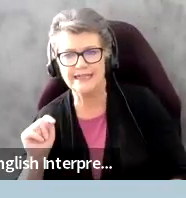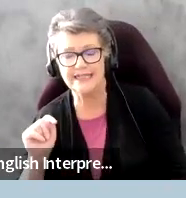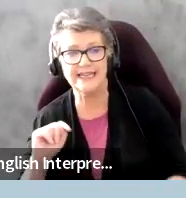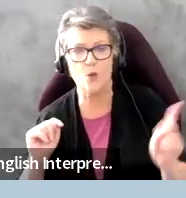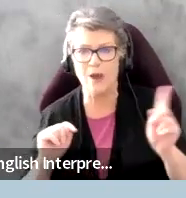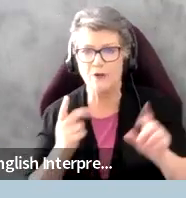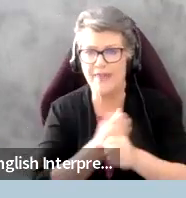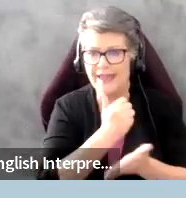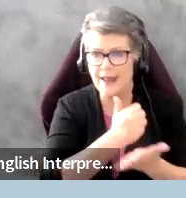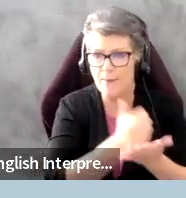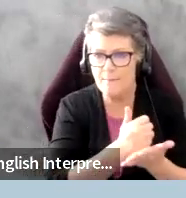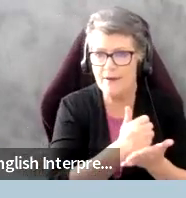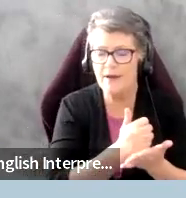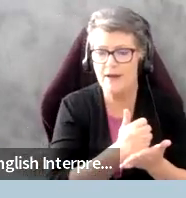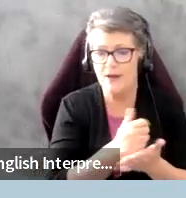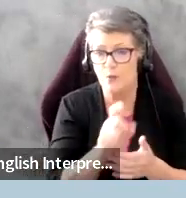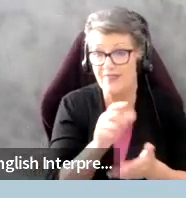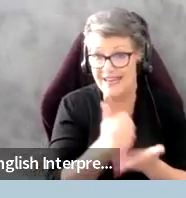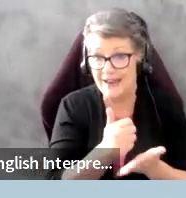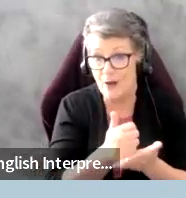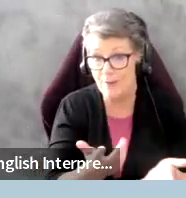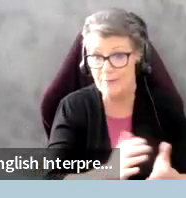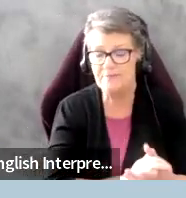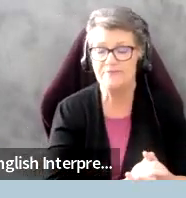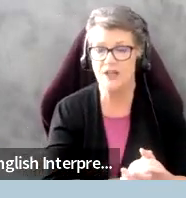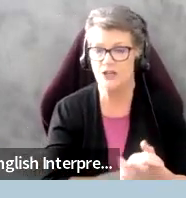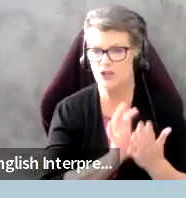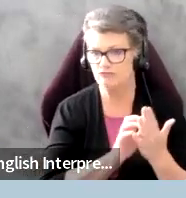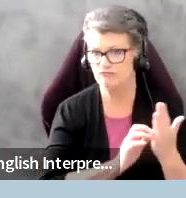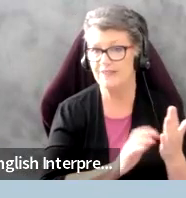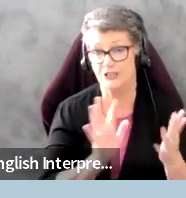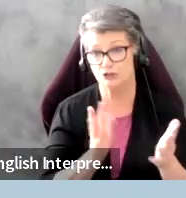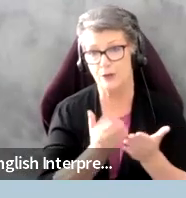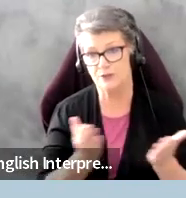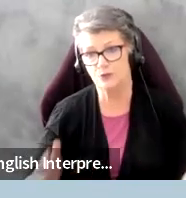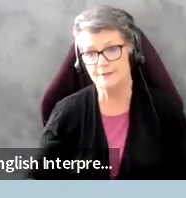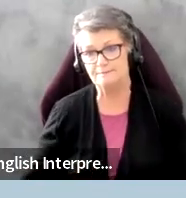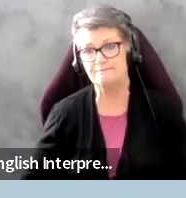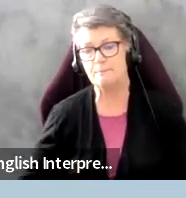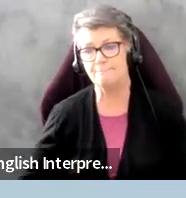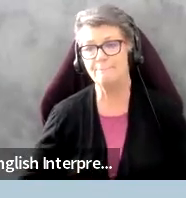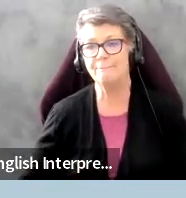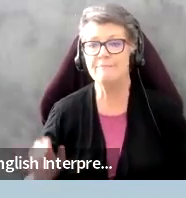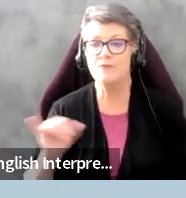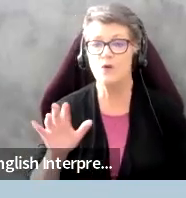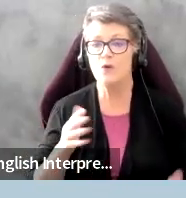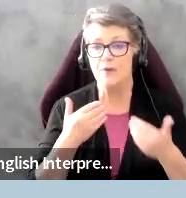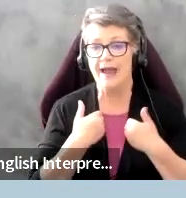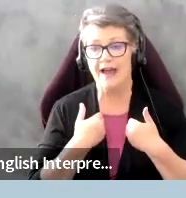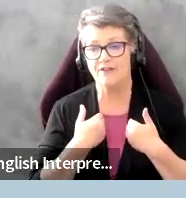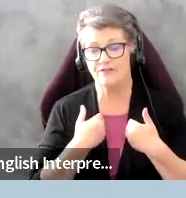get help when they need help. So that's a great resource. We also have